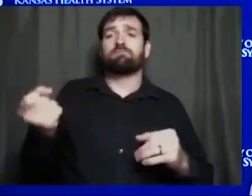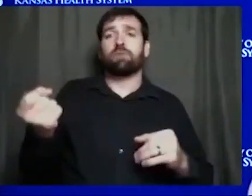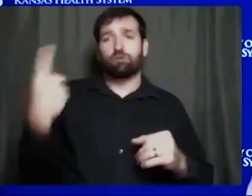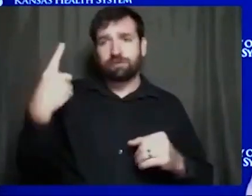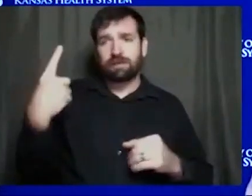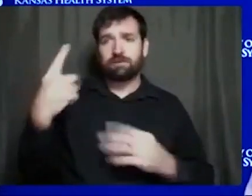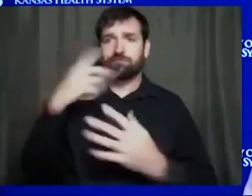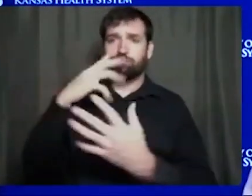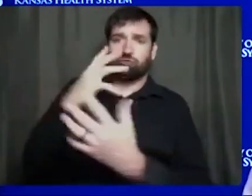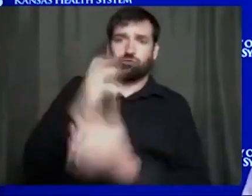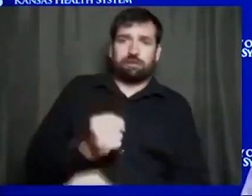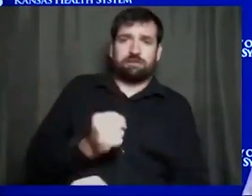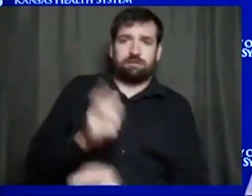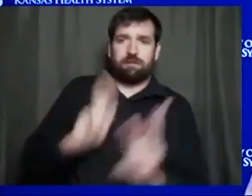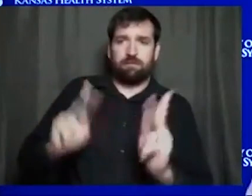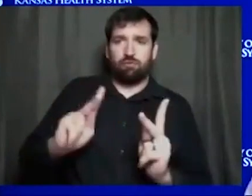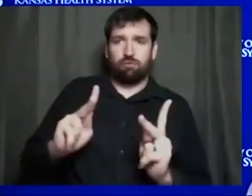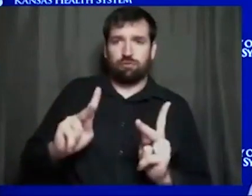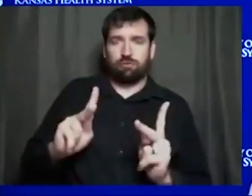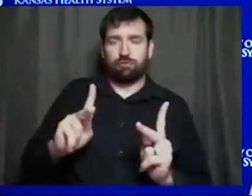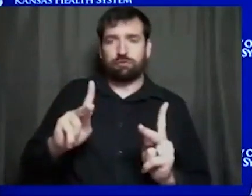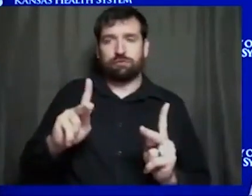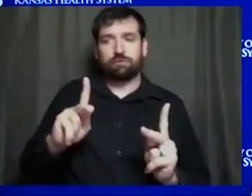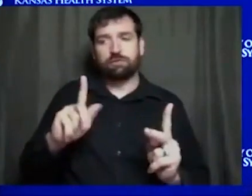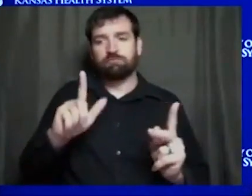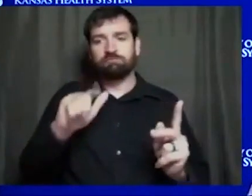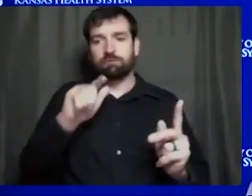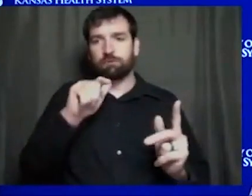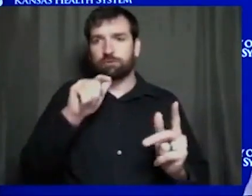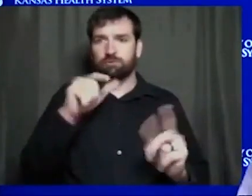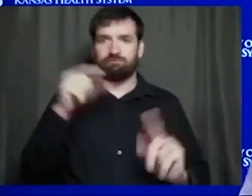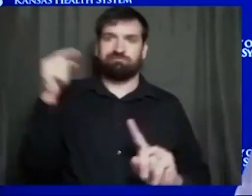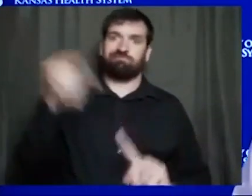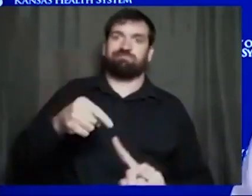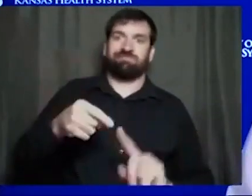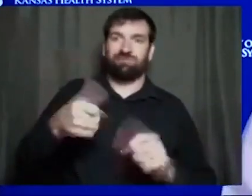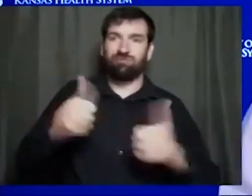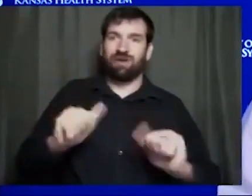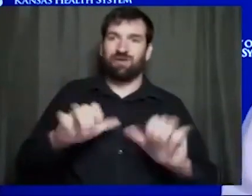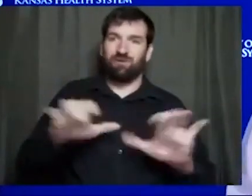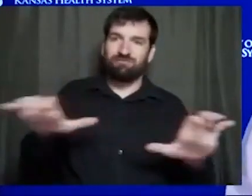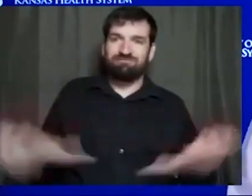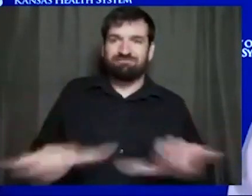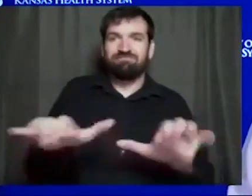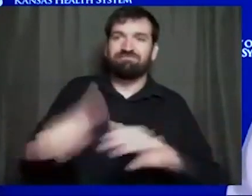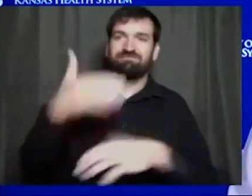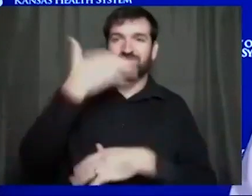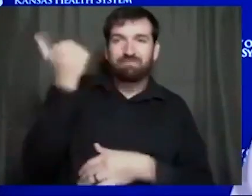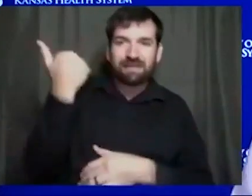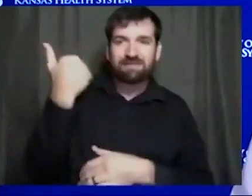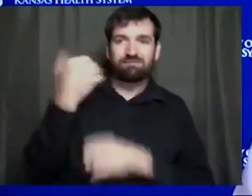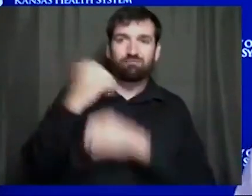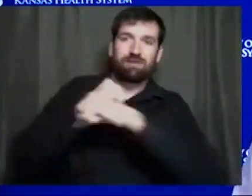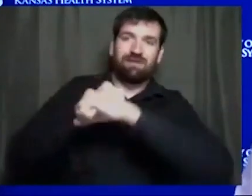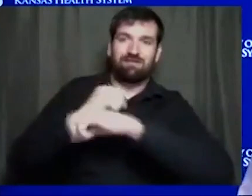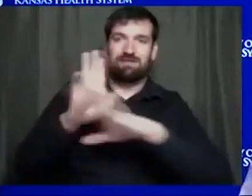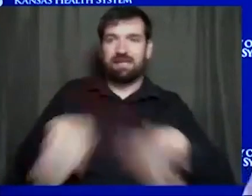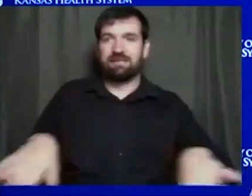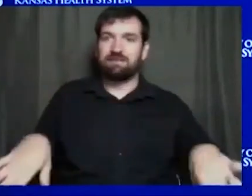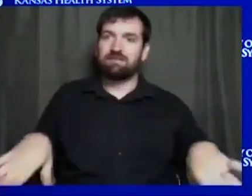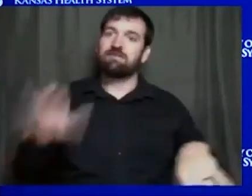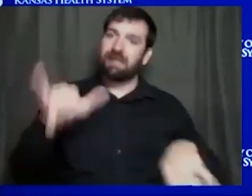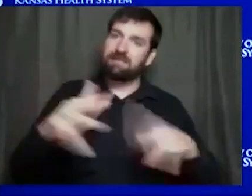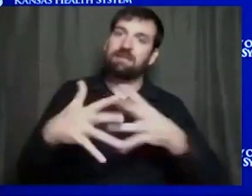that have so much invested in trying to protect and help and do the best things for kids. And that is American Academy of Pediatrics,